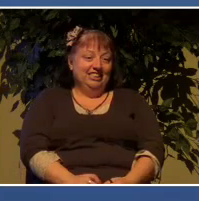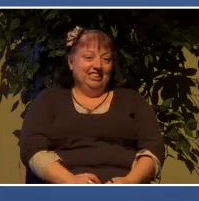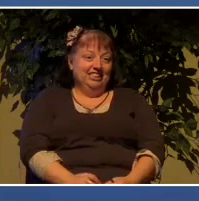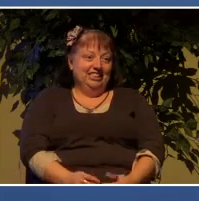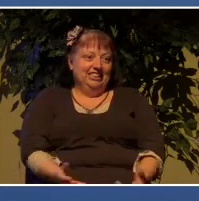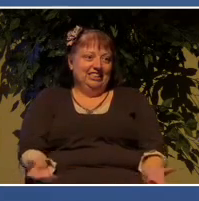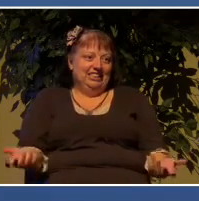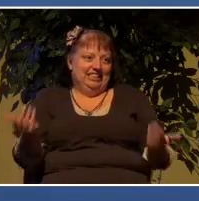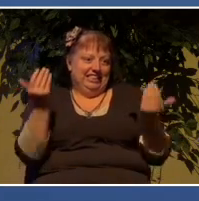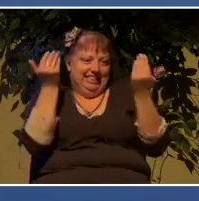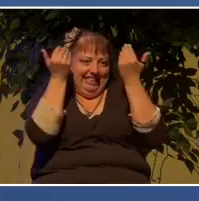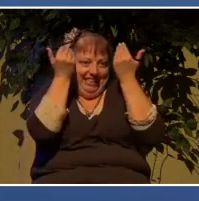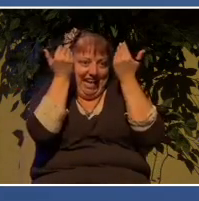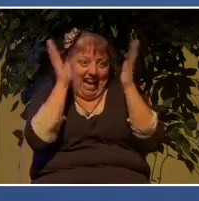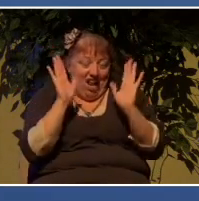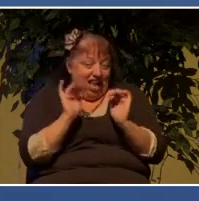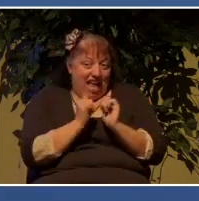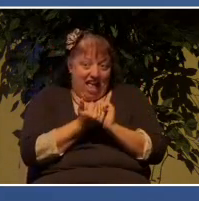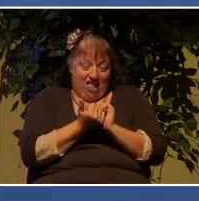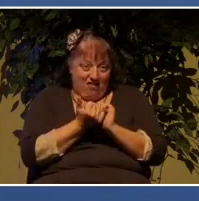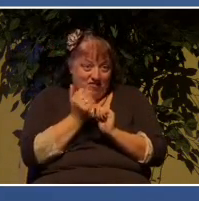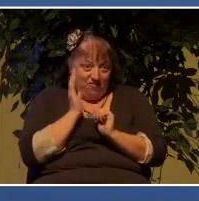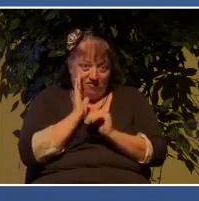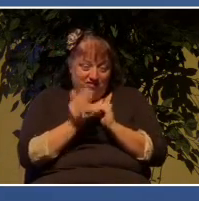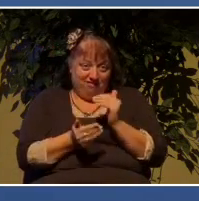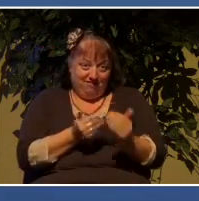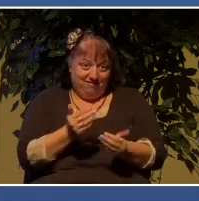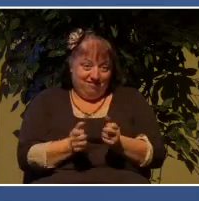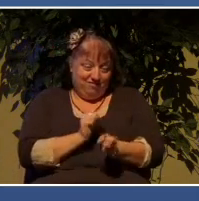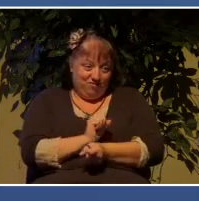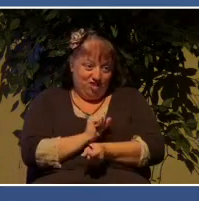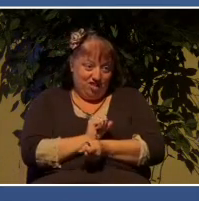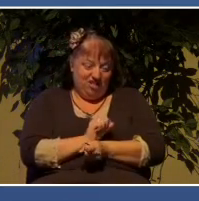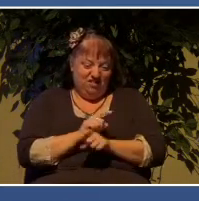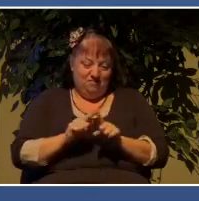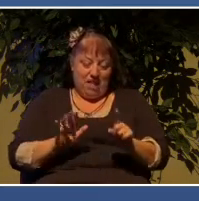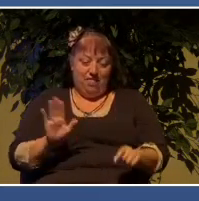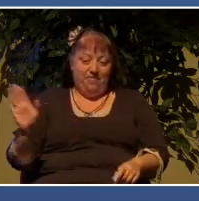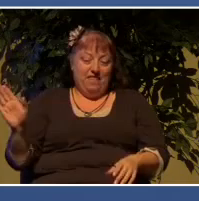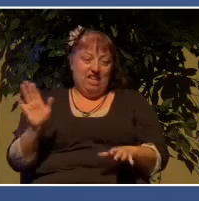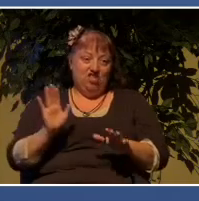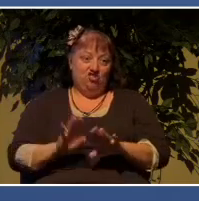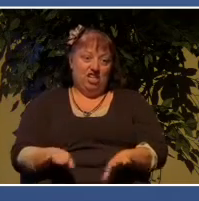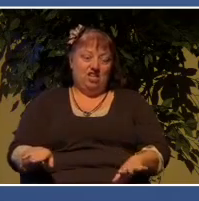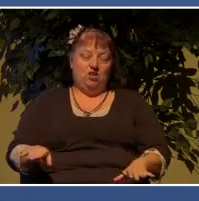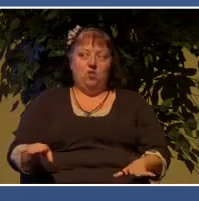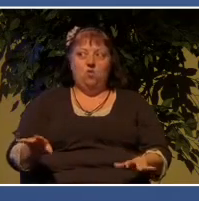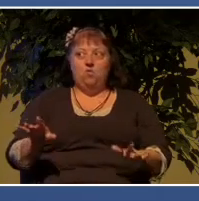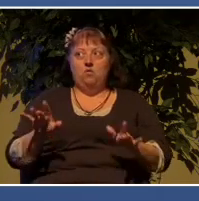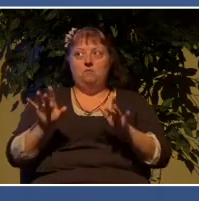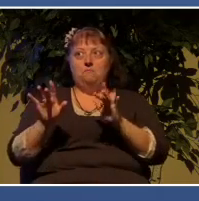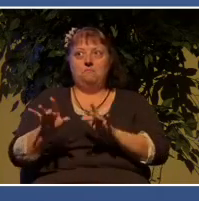I don't know how that's going to pan out, but pity those children. Because they're